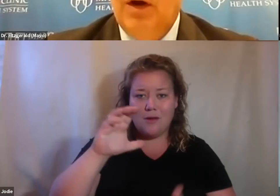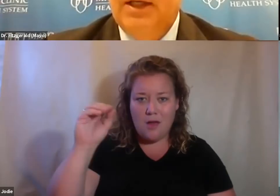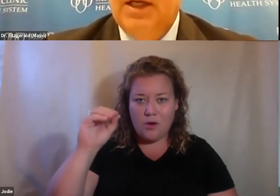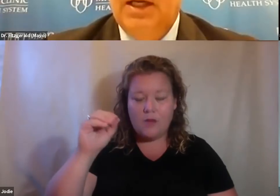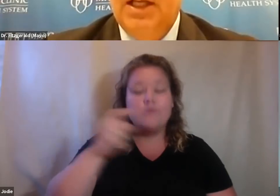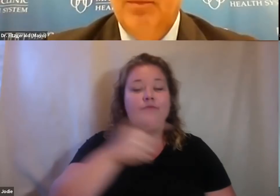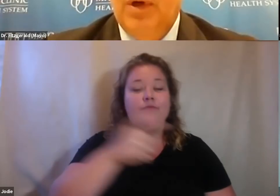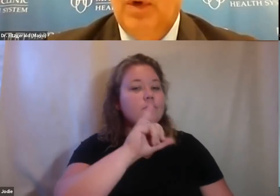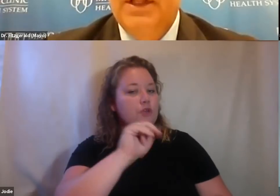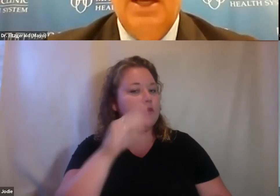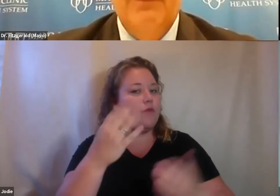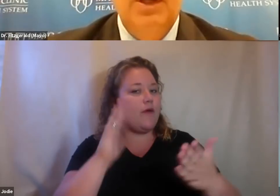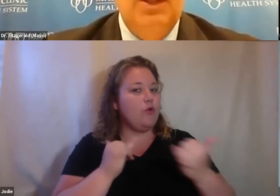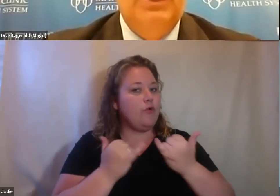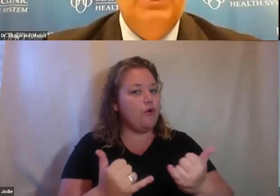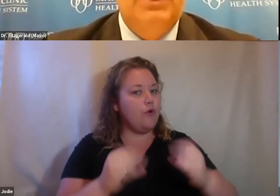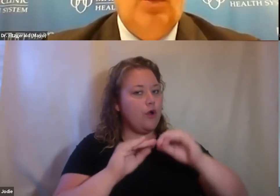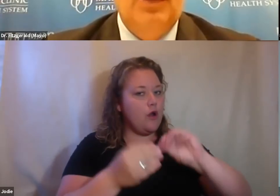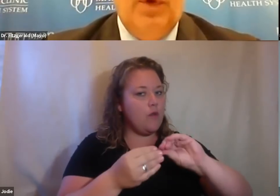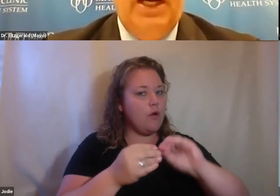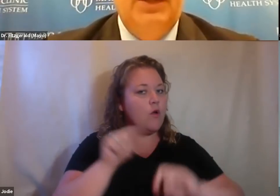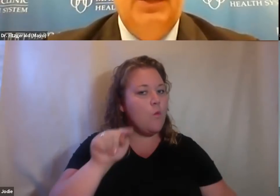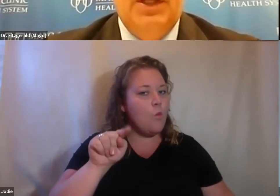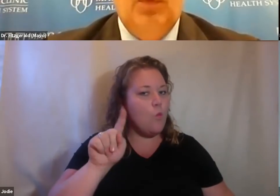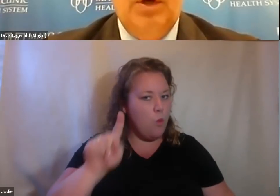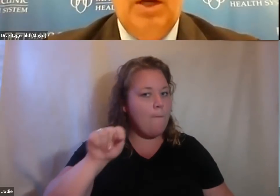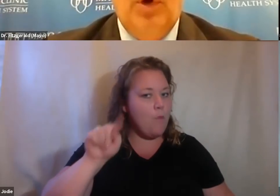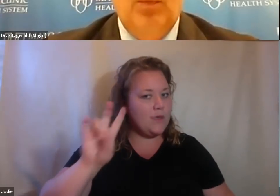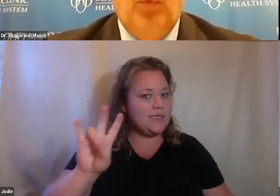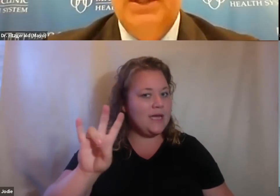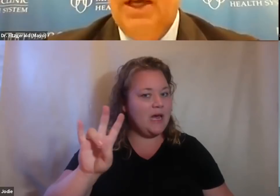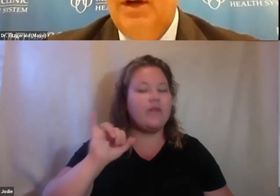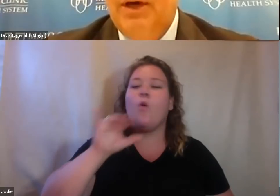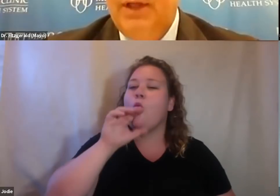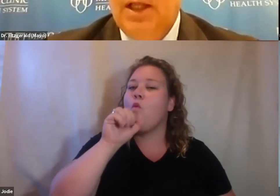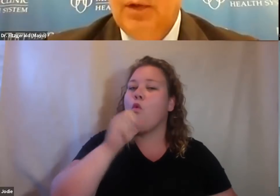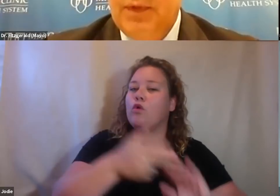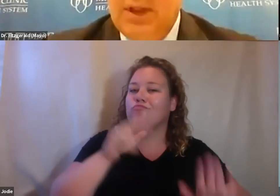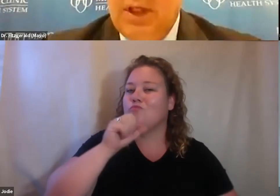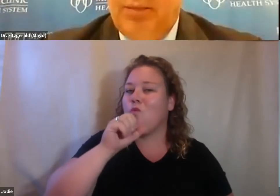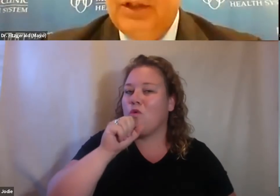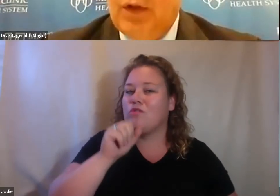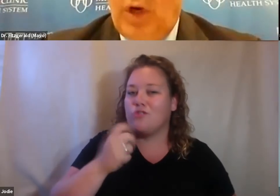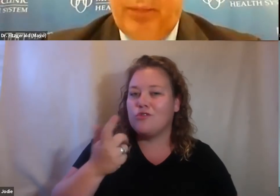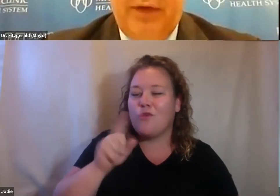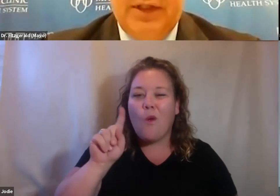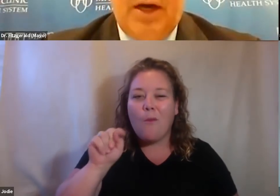Again, we are at 10.17, which is in the orange range, just 0.17 above the yellow. Please note that while previous